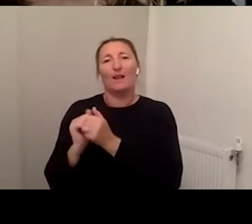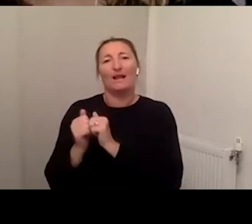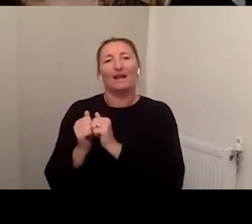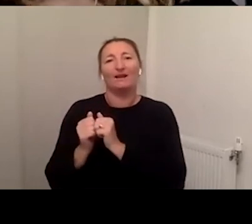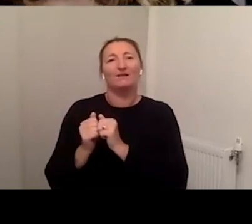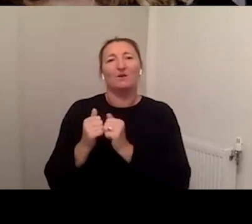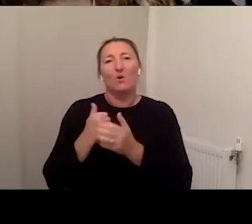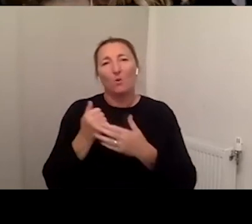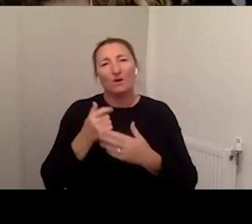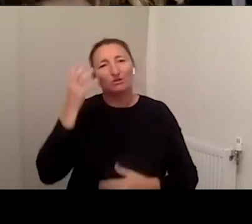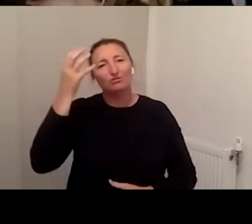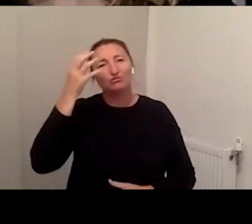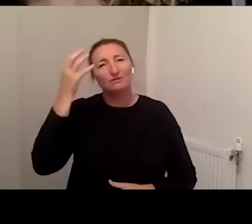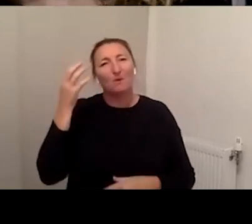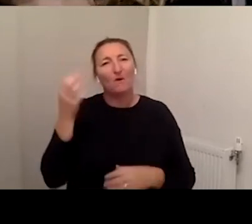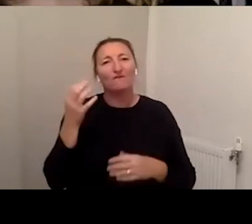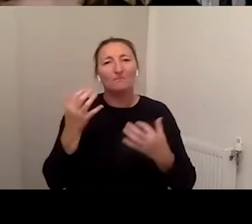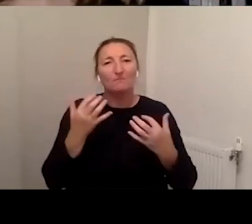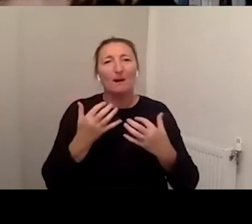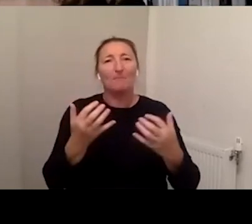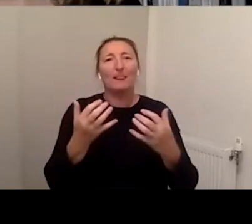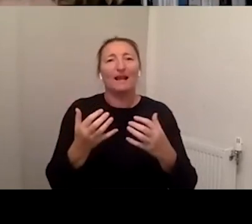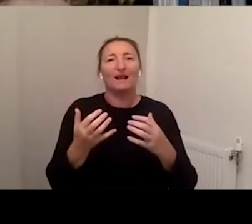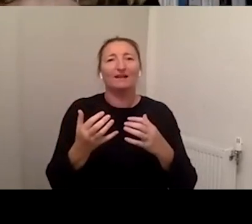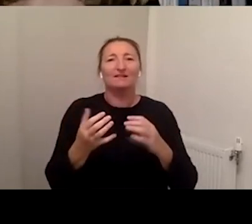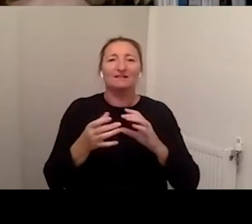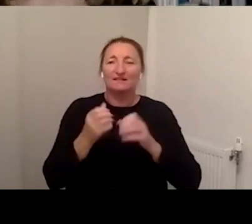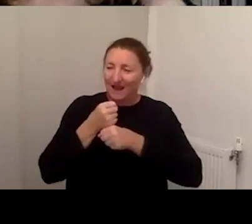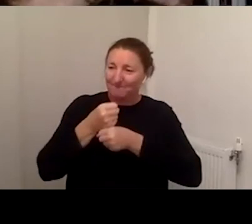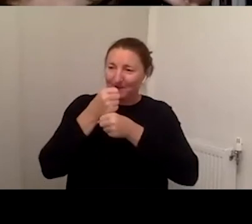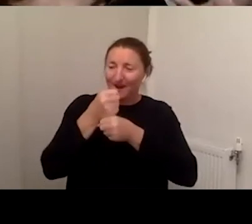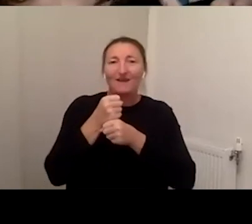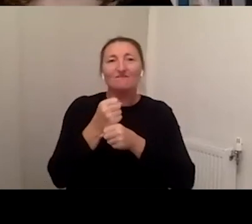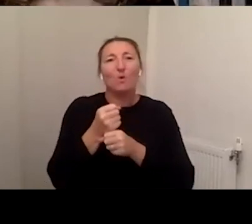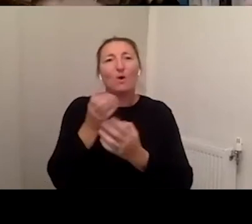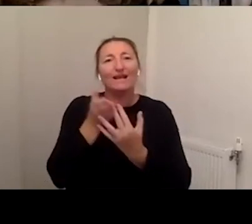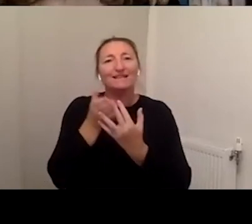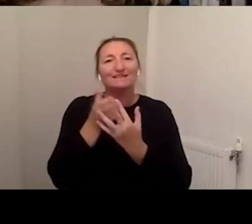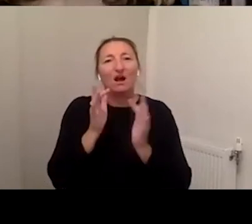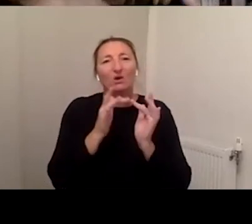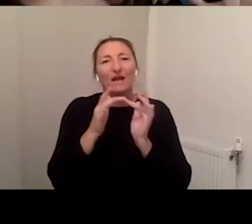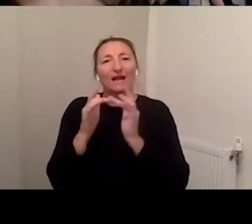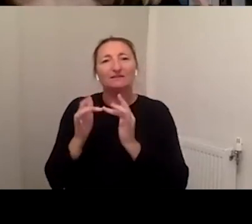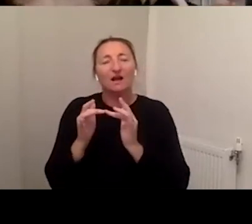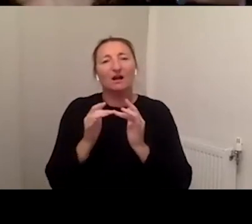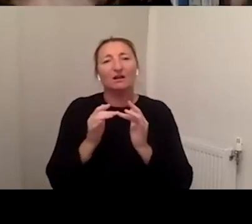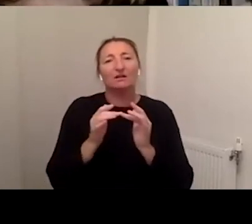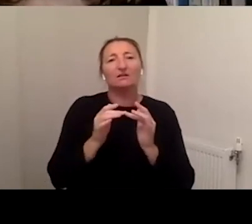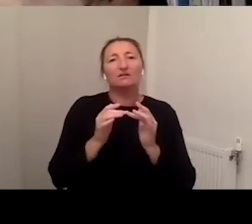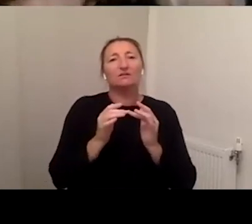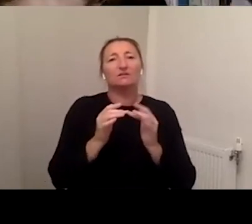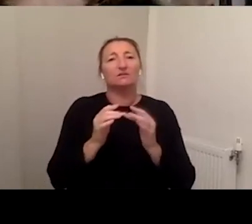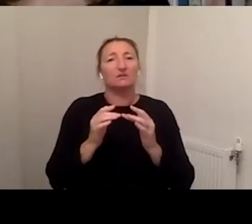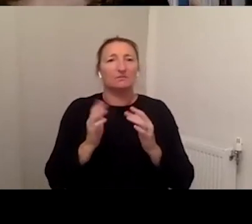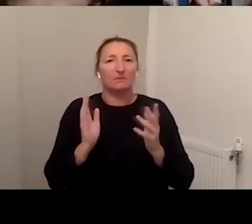some way of doing a public engagement with interconnectors campaign, because it's one of the many parts of our energy infrastructure that is hidden and not discussed,